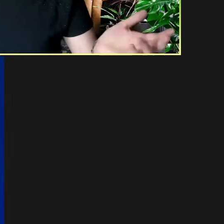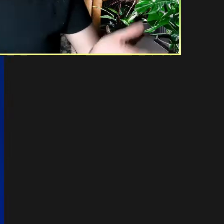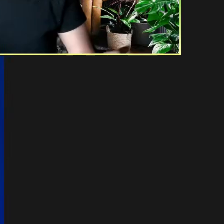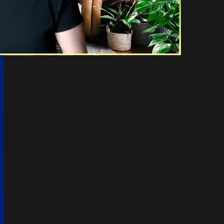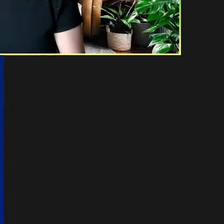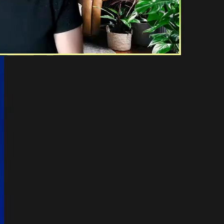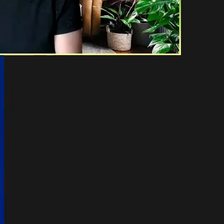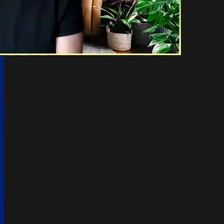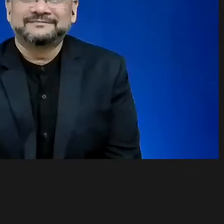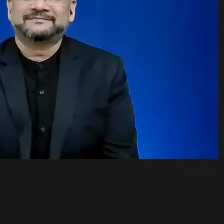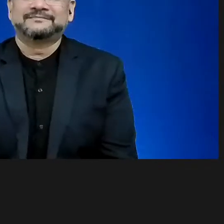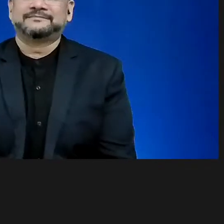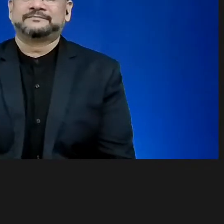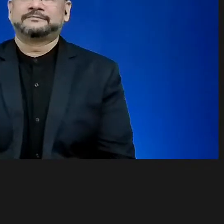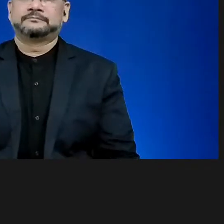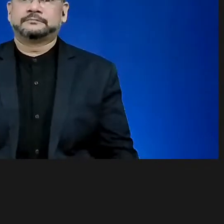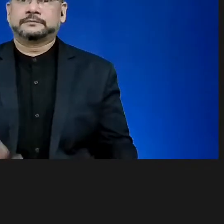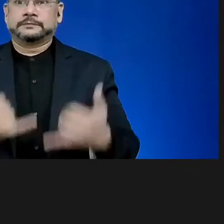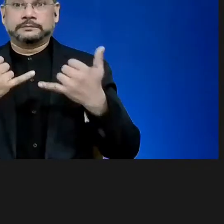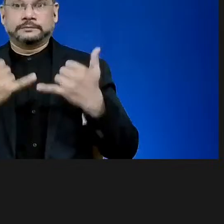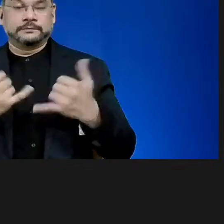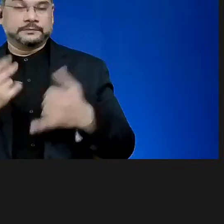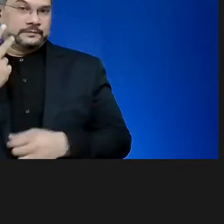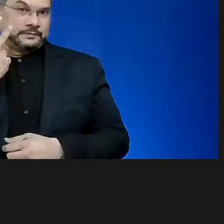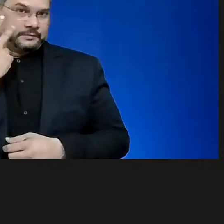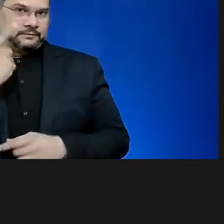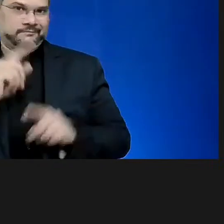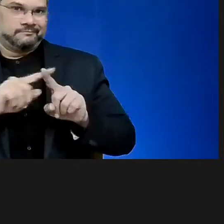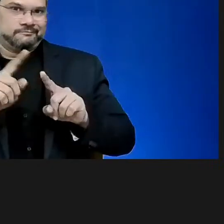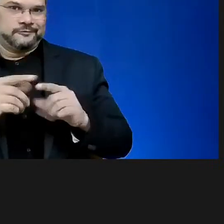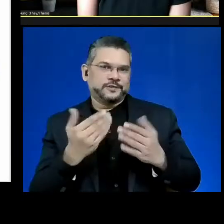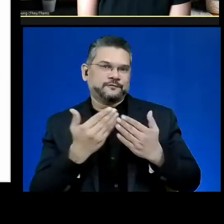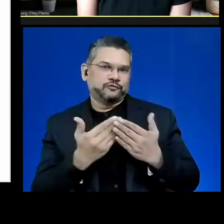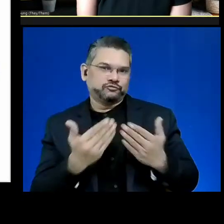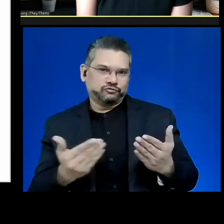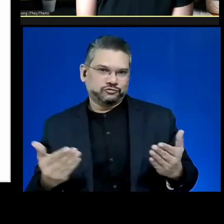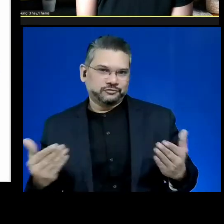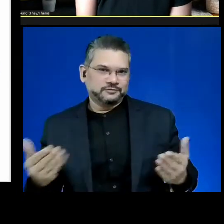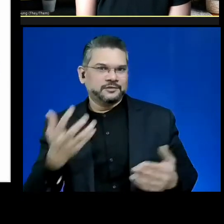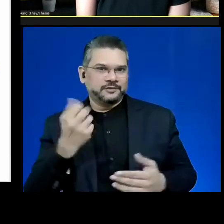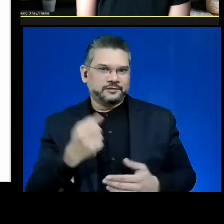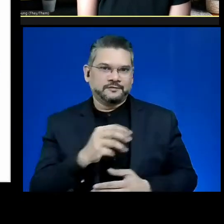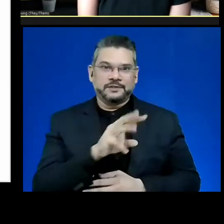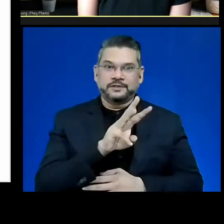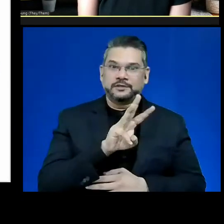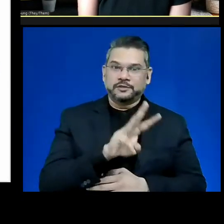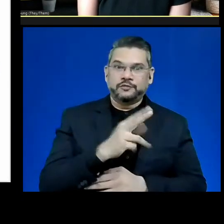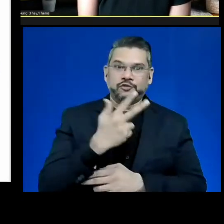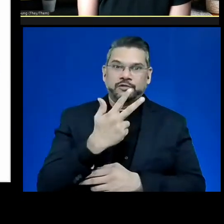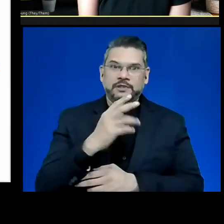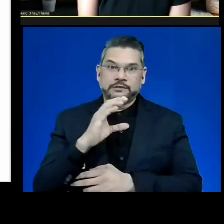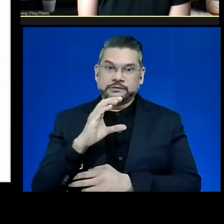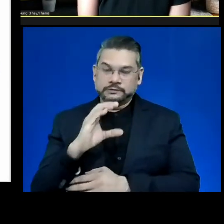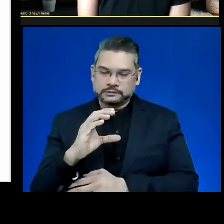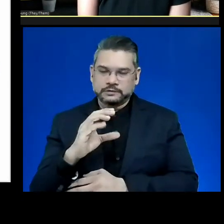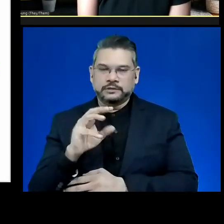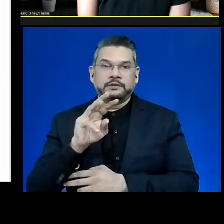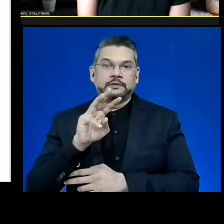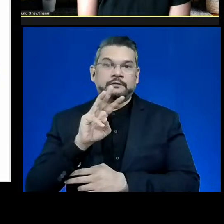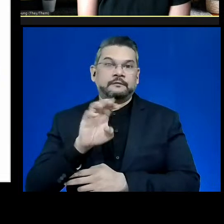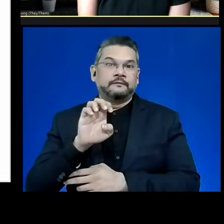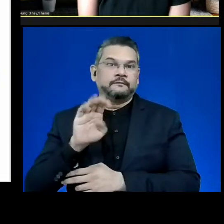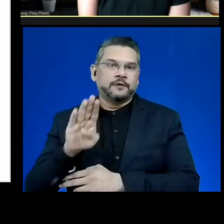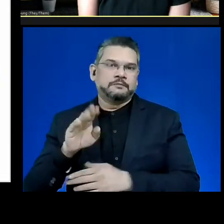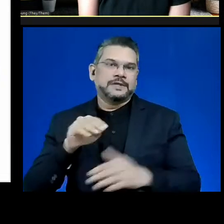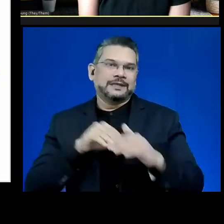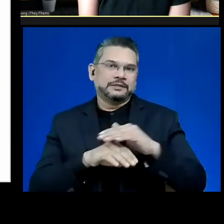And then, of course, I have included some resources here for you. So the W3C Web Accessibility Initiative has a lot of